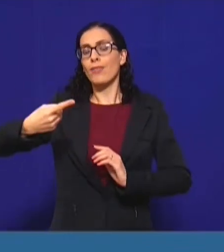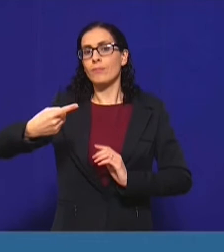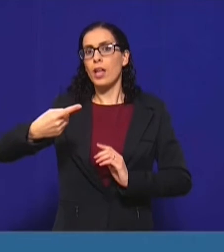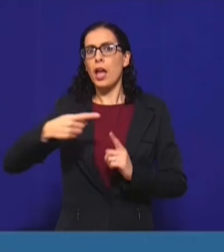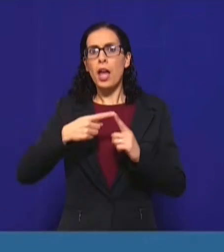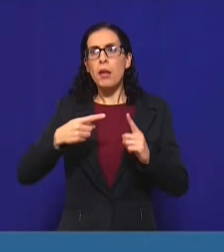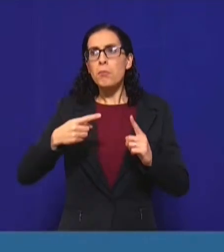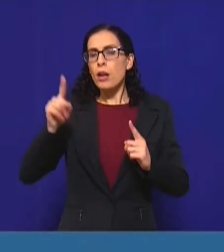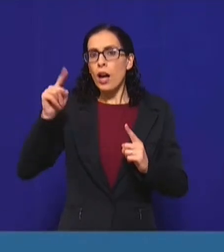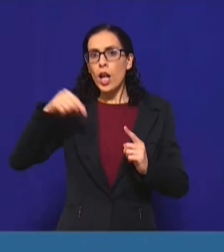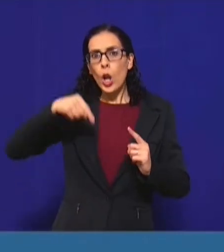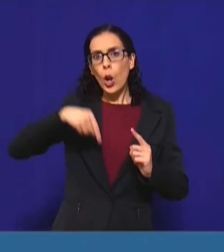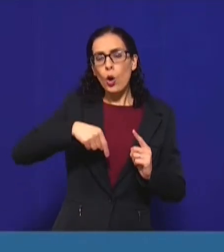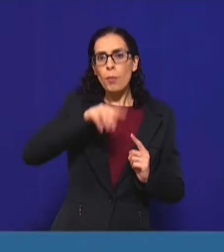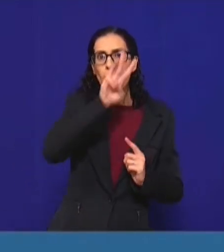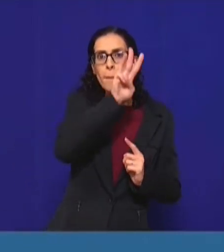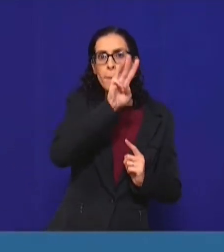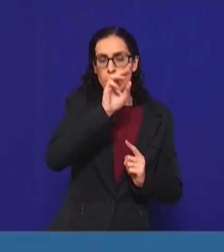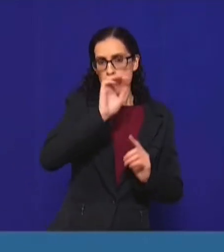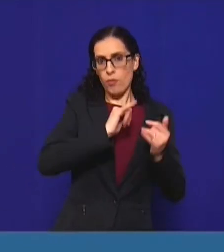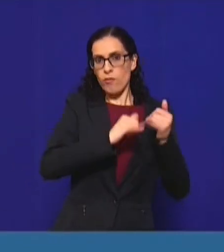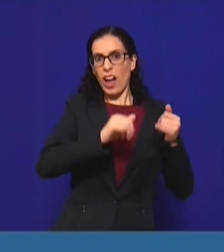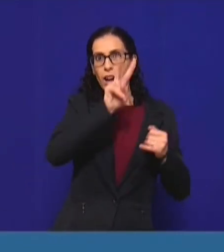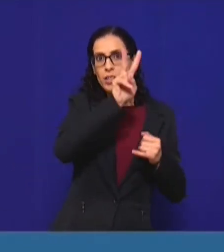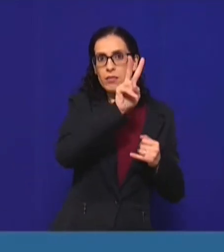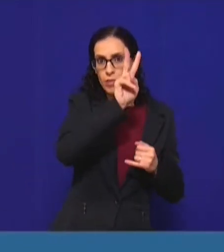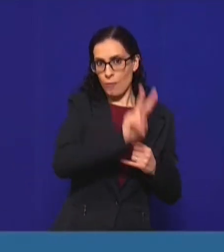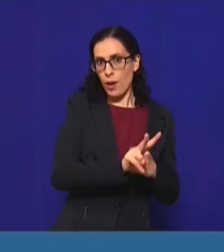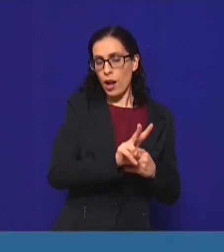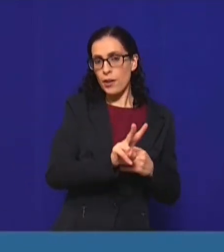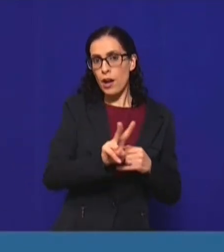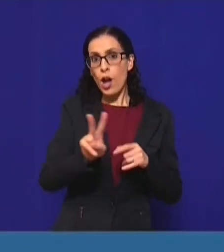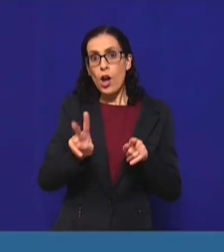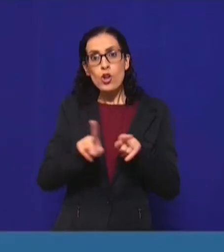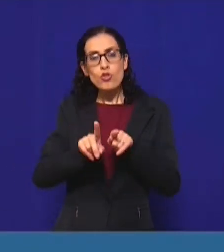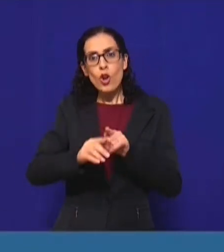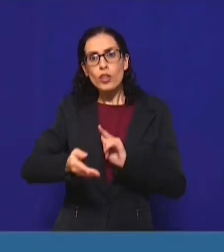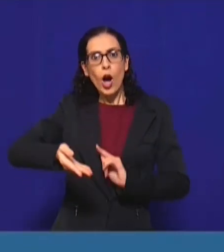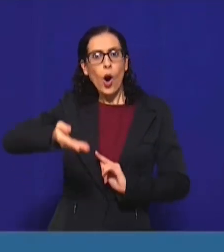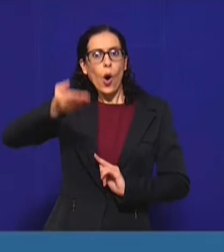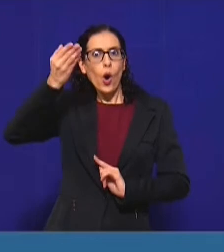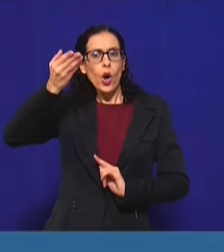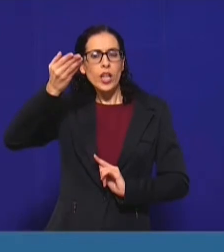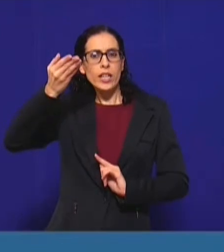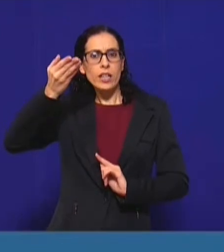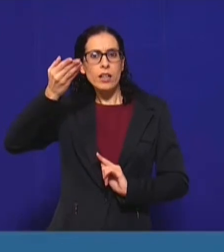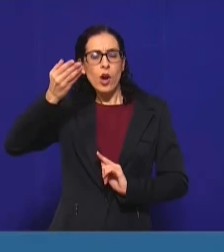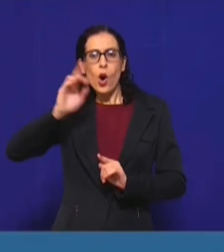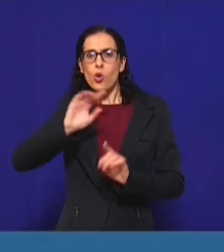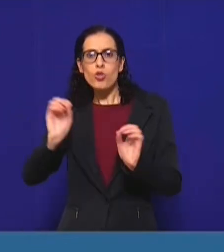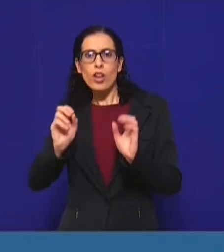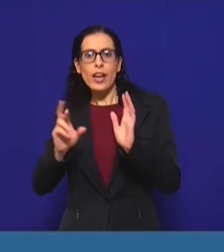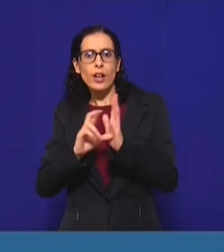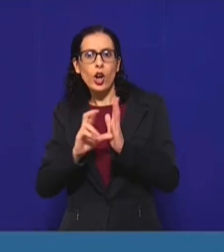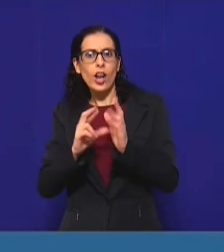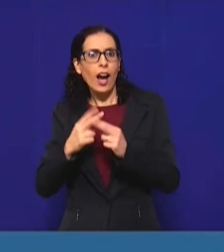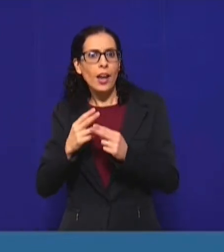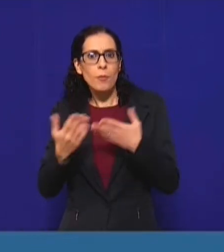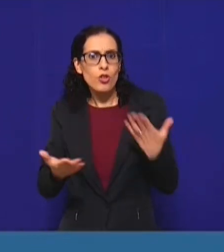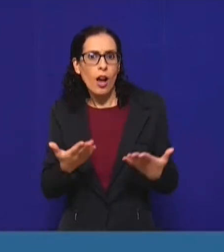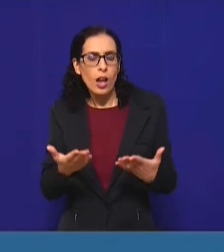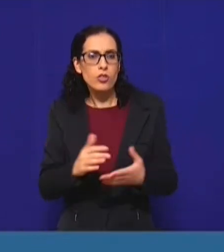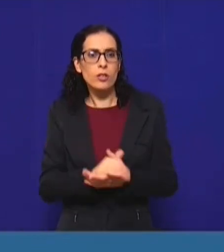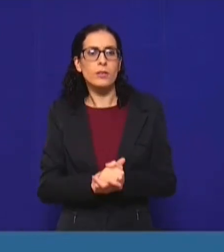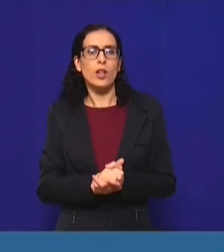January. Will there be additional measures? And if not, why not? The numbers are so high. And you also mentioned the vaccination of